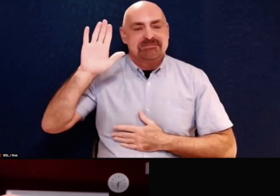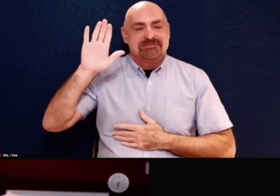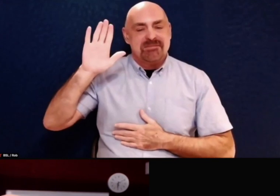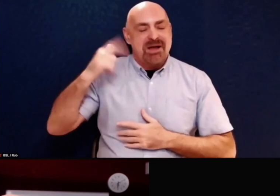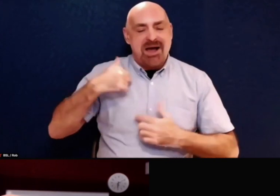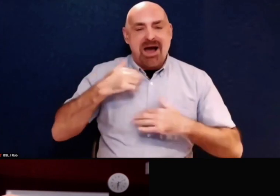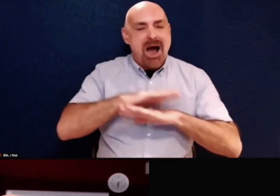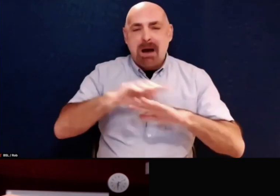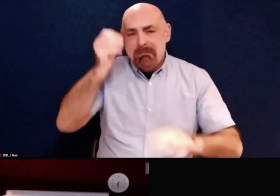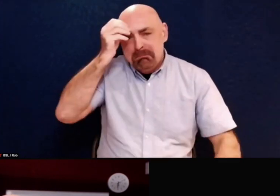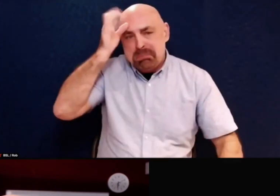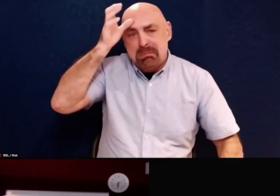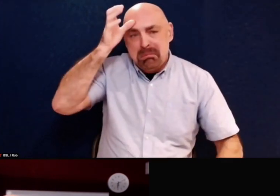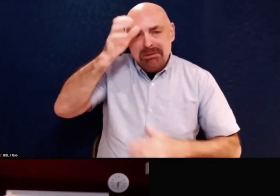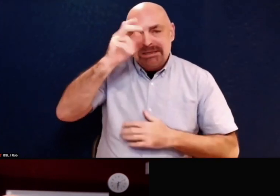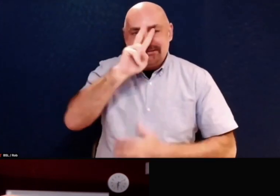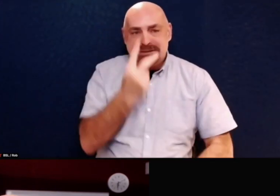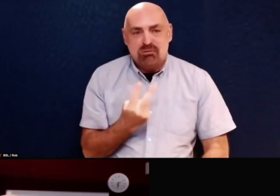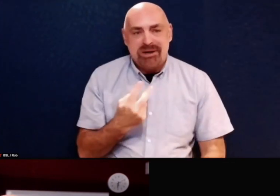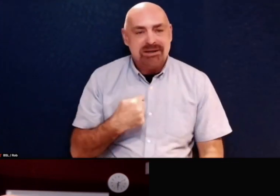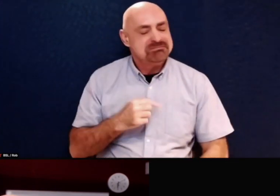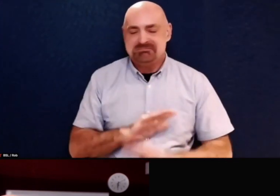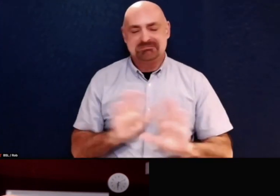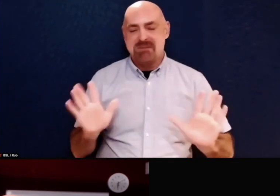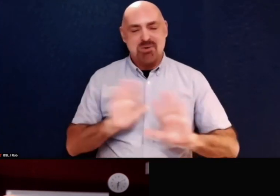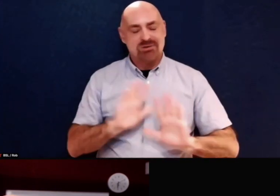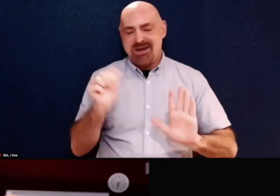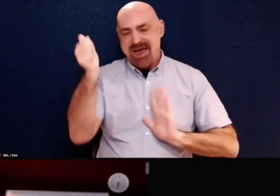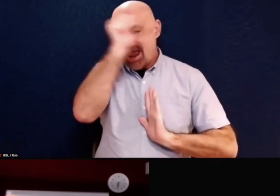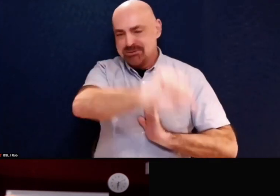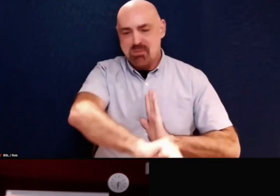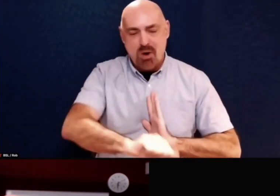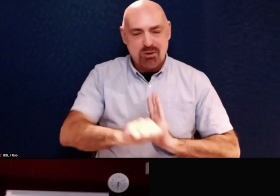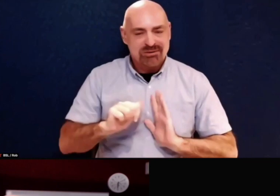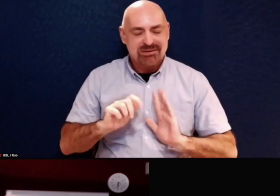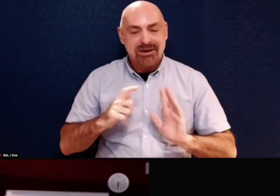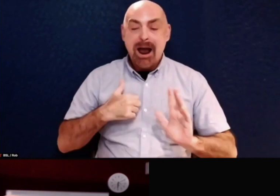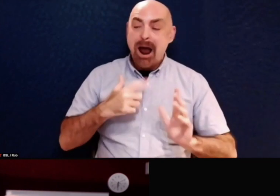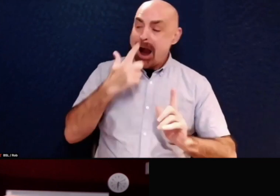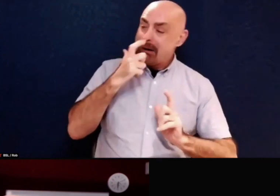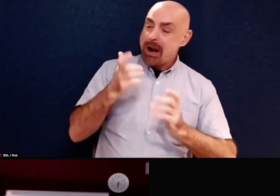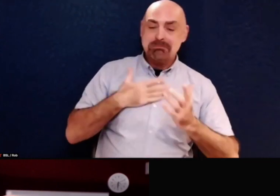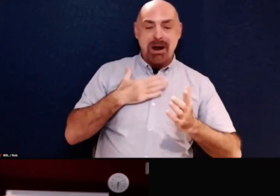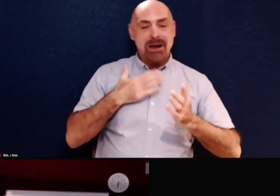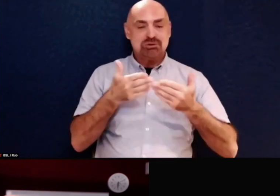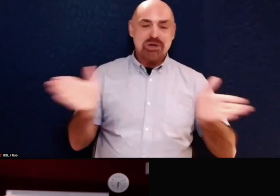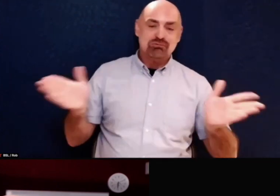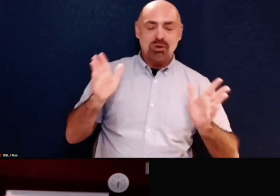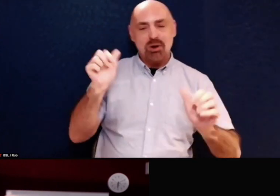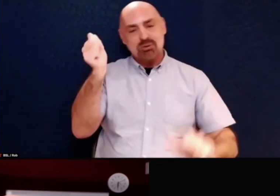not an expert in schizophrenia research, so I can share my general kind of knowledge,